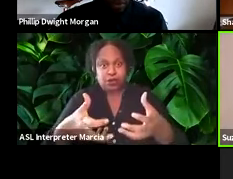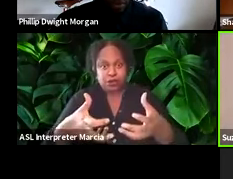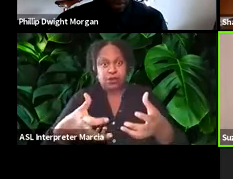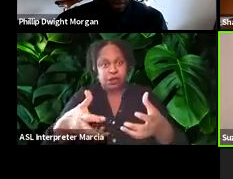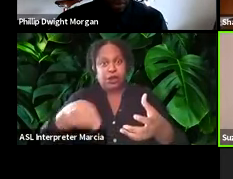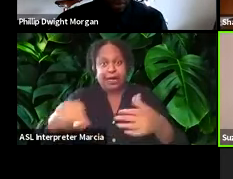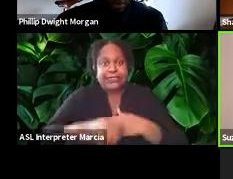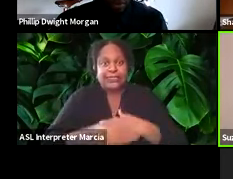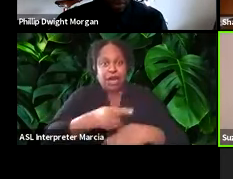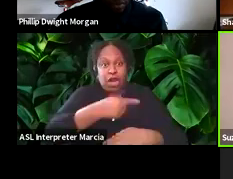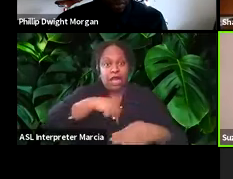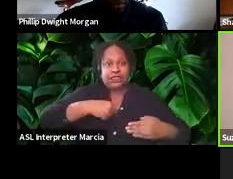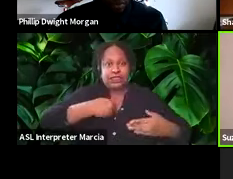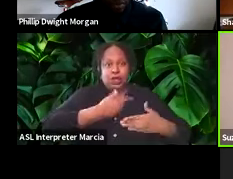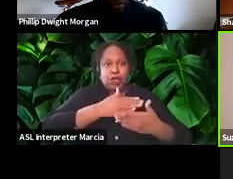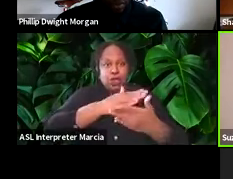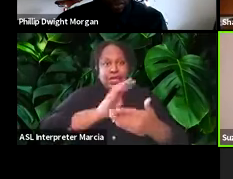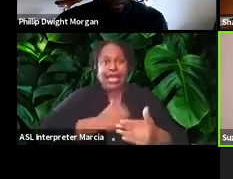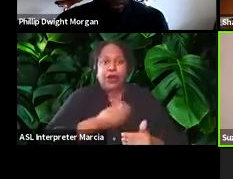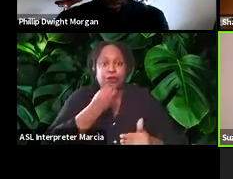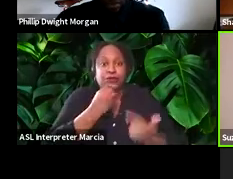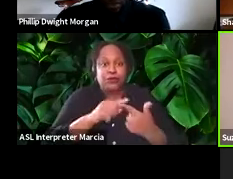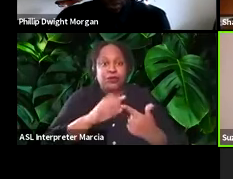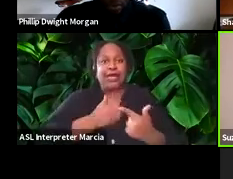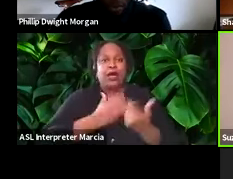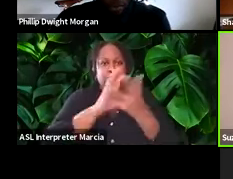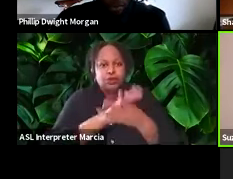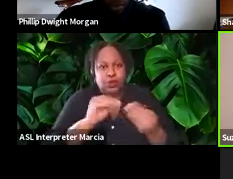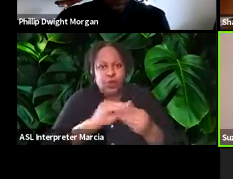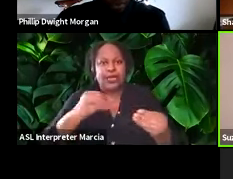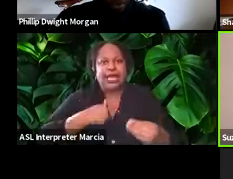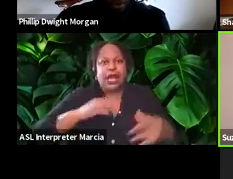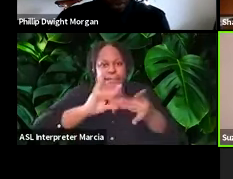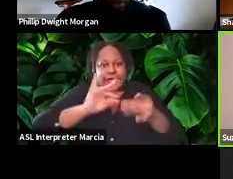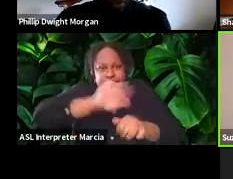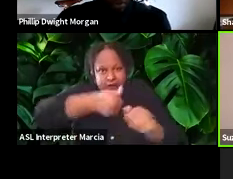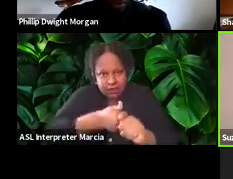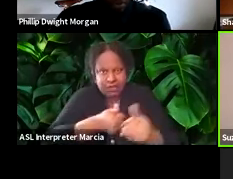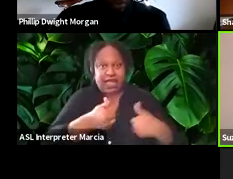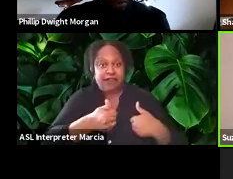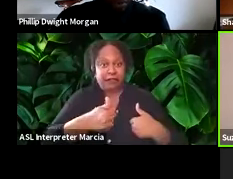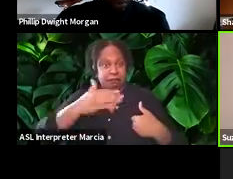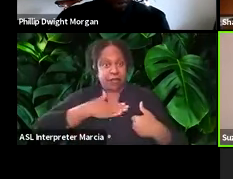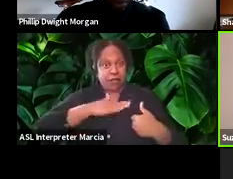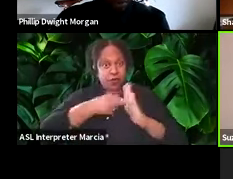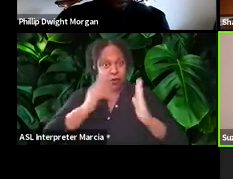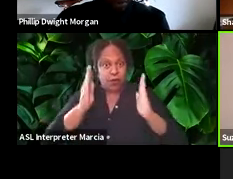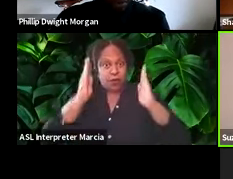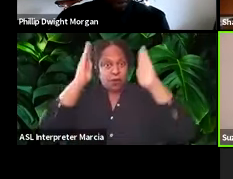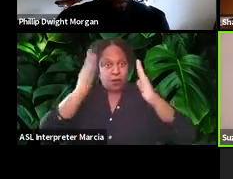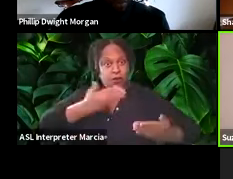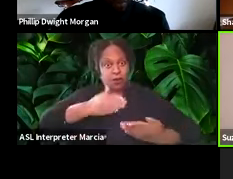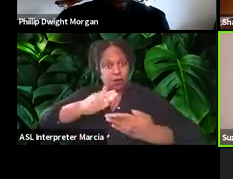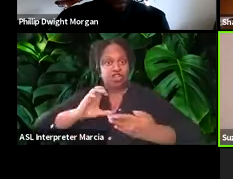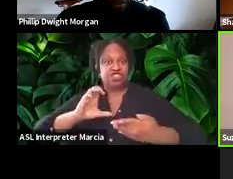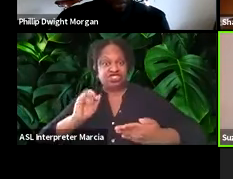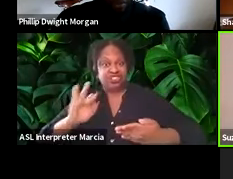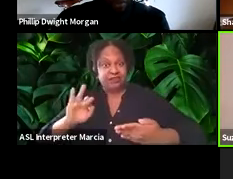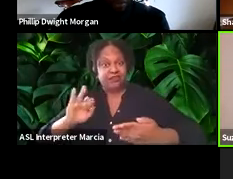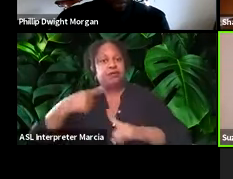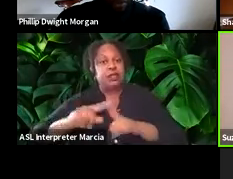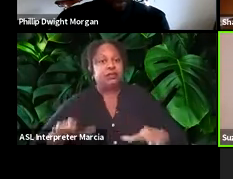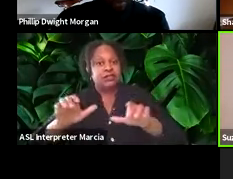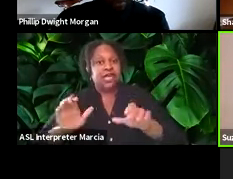inspired by, because that is our food, that's our story, that's our message. And I, as a chef, and also as an activist,